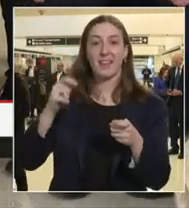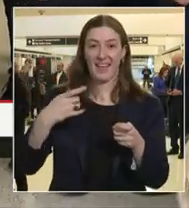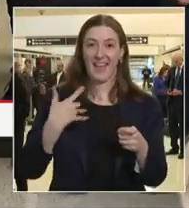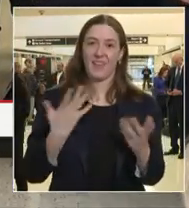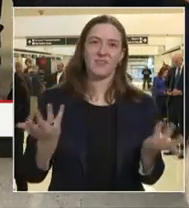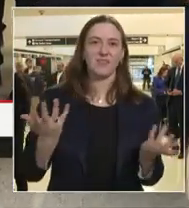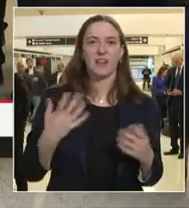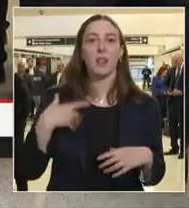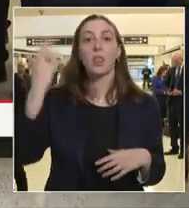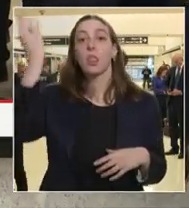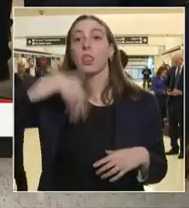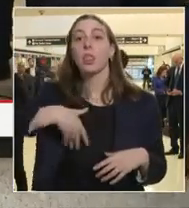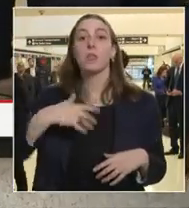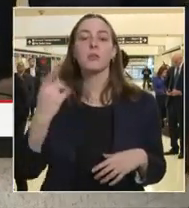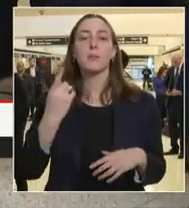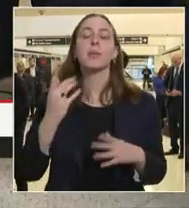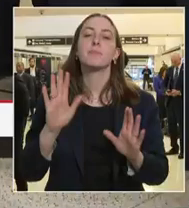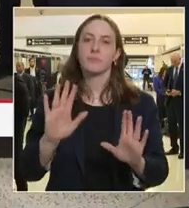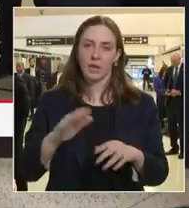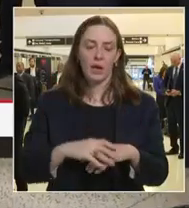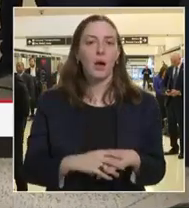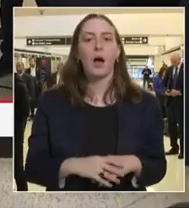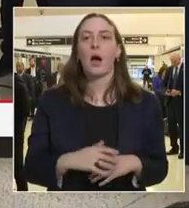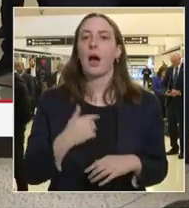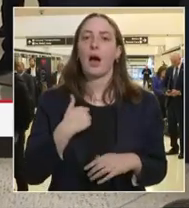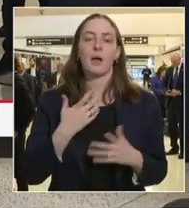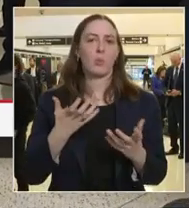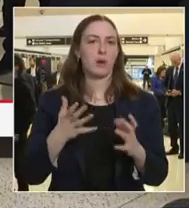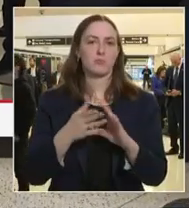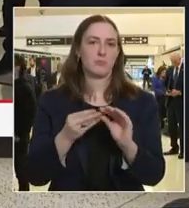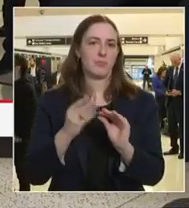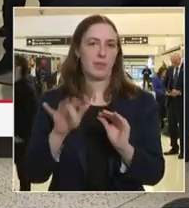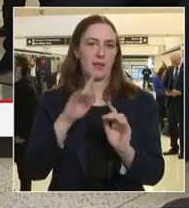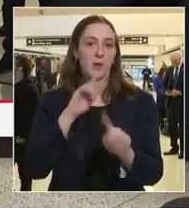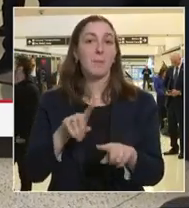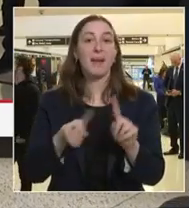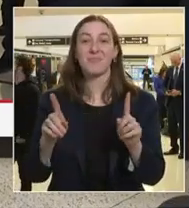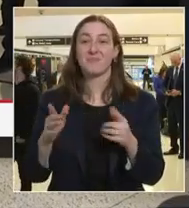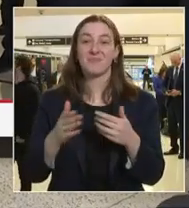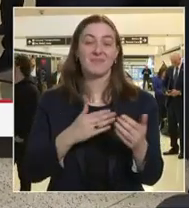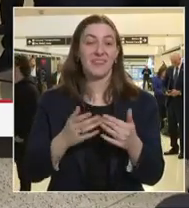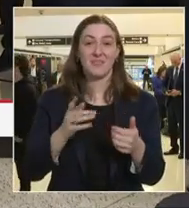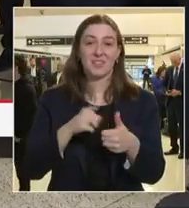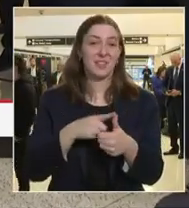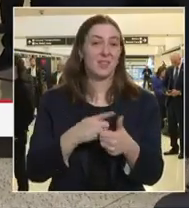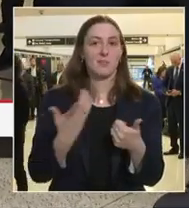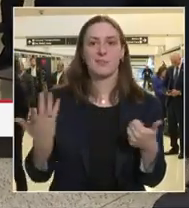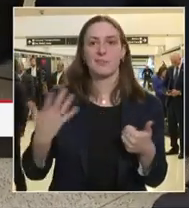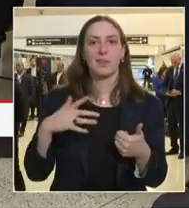But again, I think whether it was air traffic control, whether it was